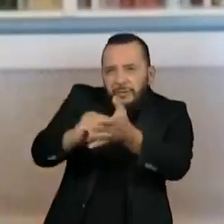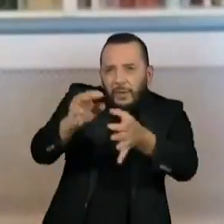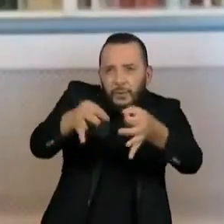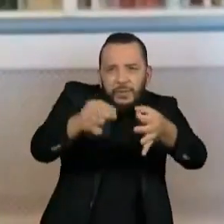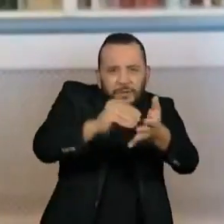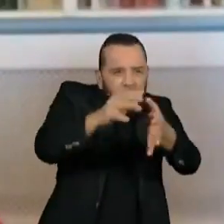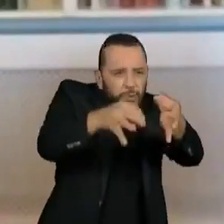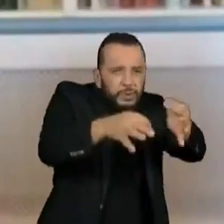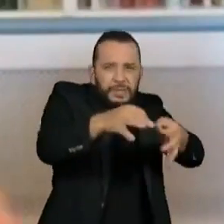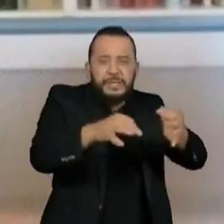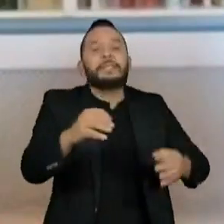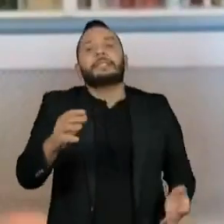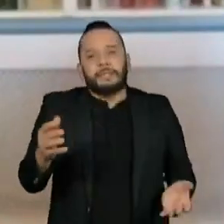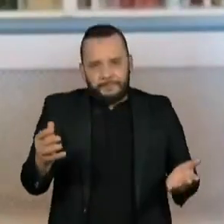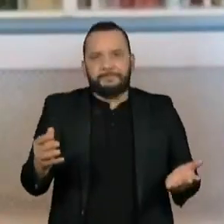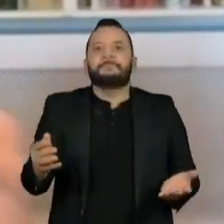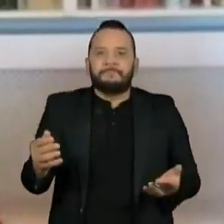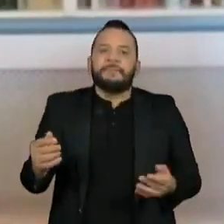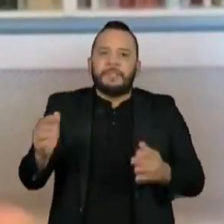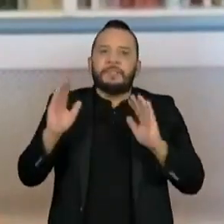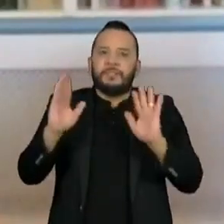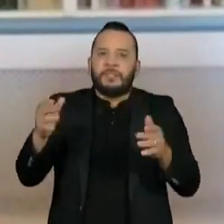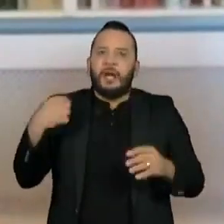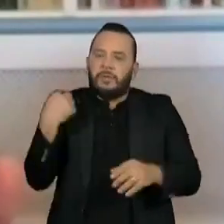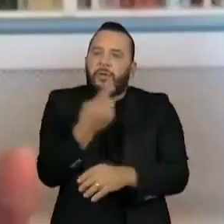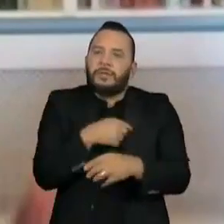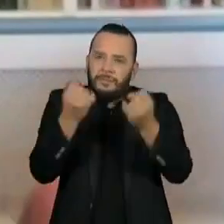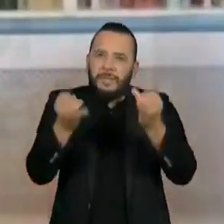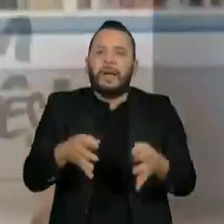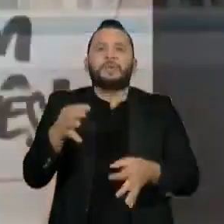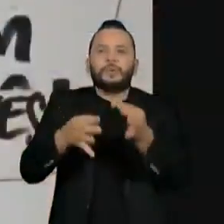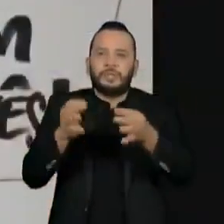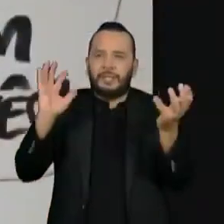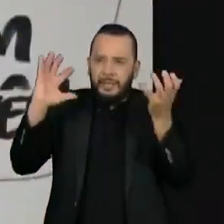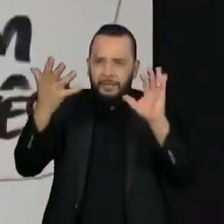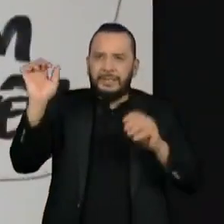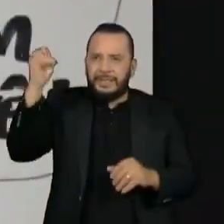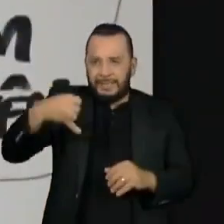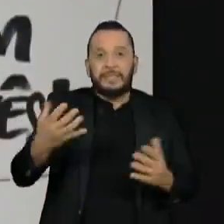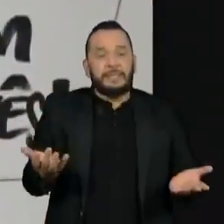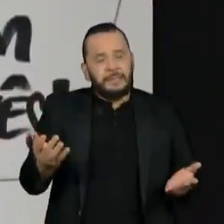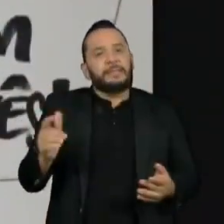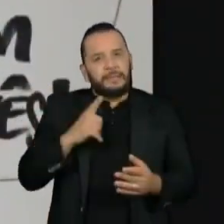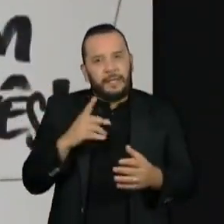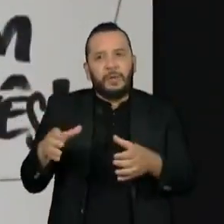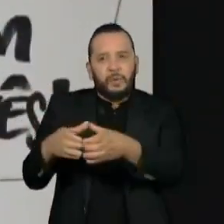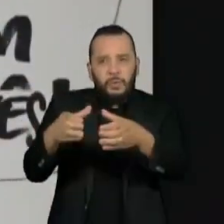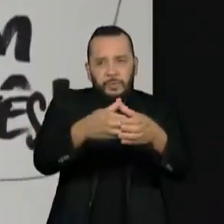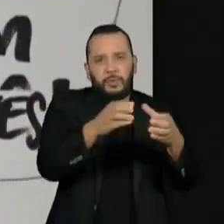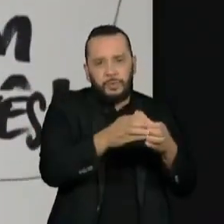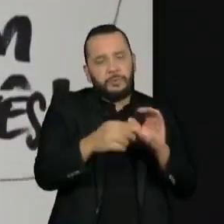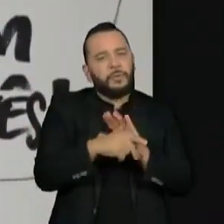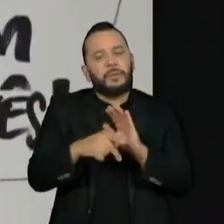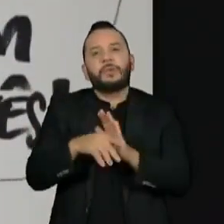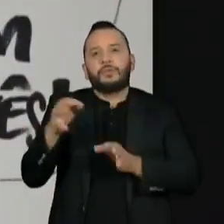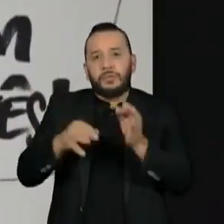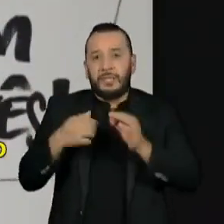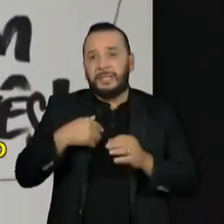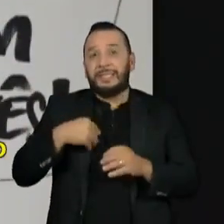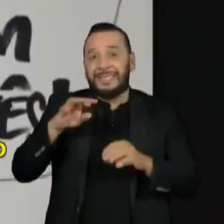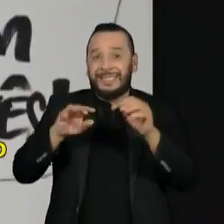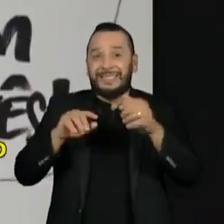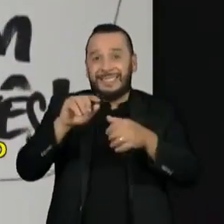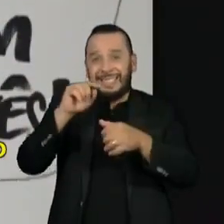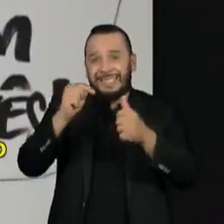that make it compelling that we have to talk about climate justice and those layers are I'll give you the five layers very quickly